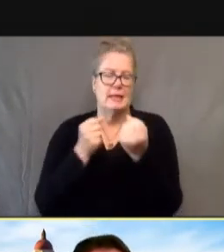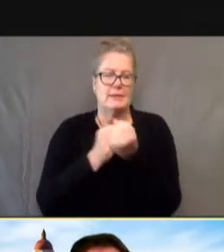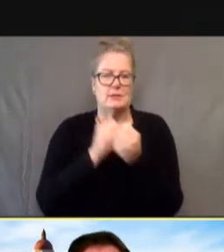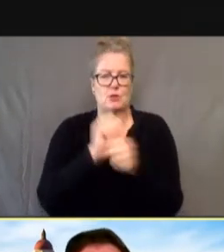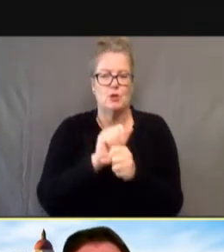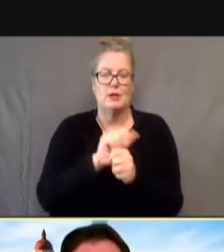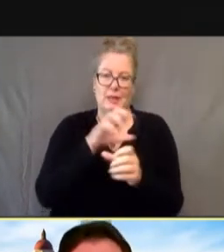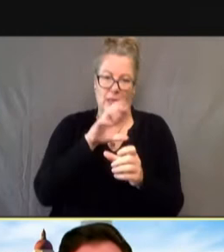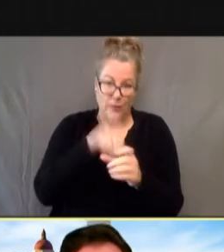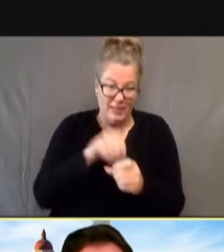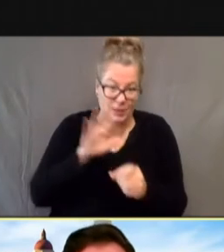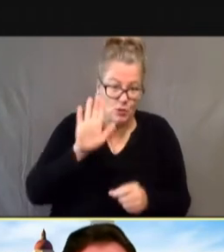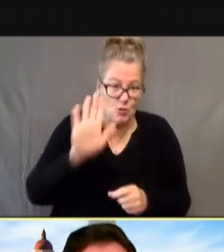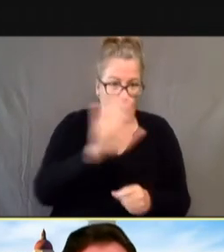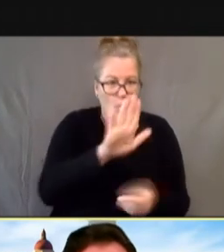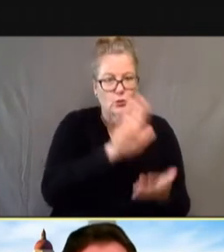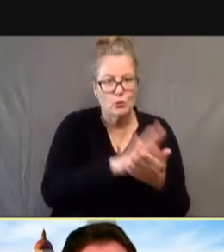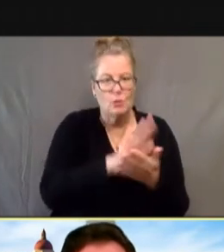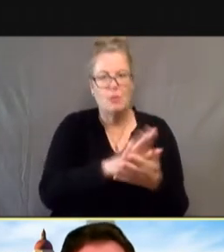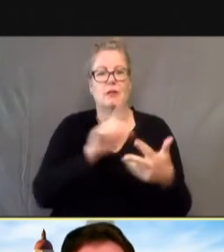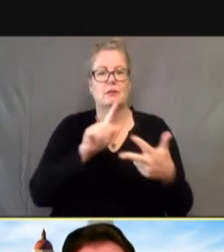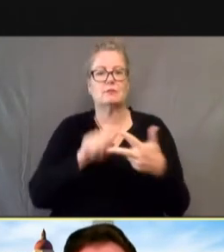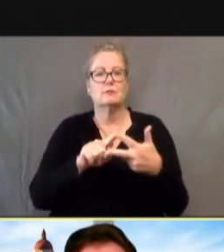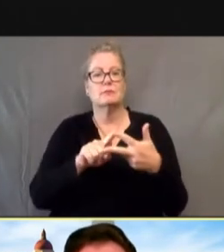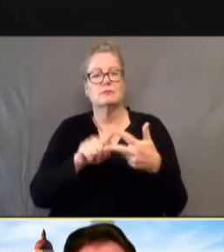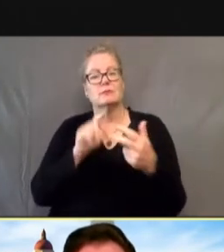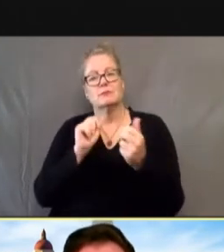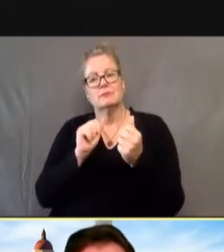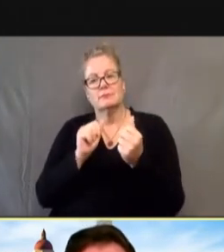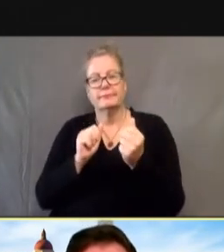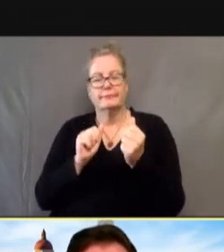us without us.